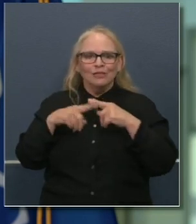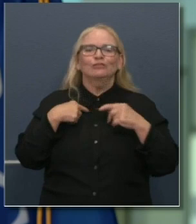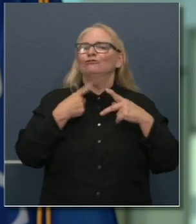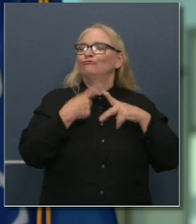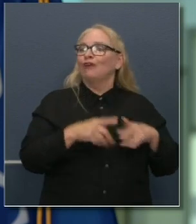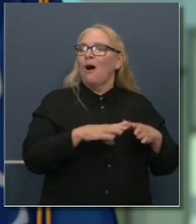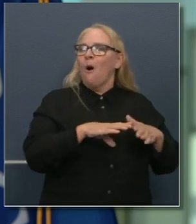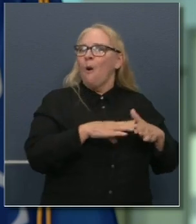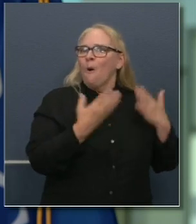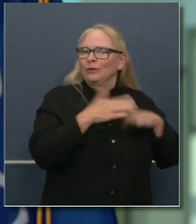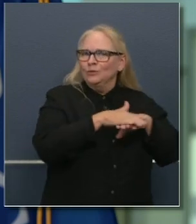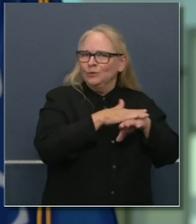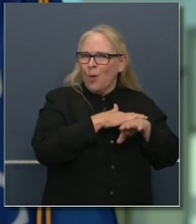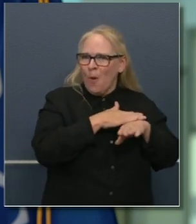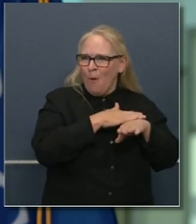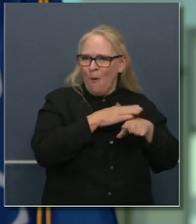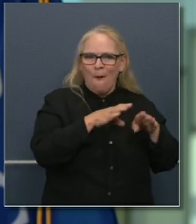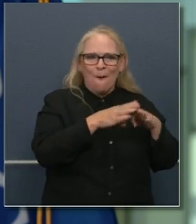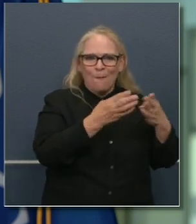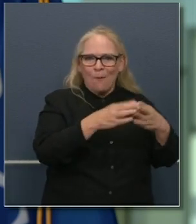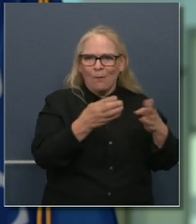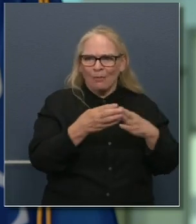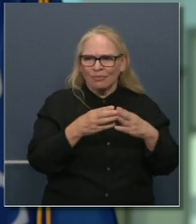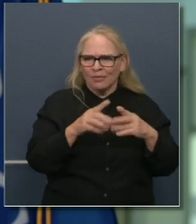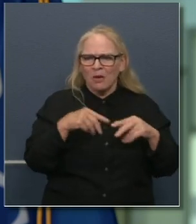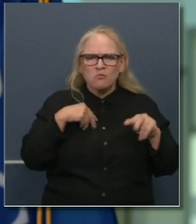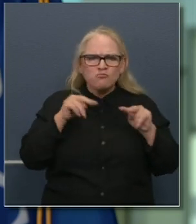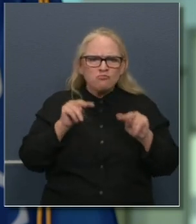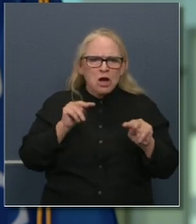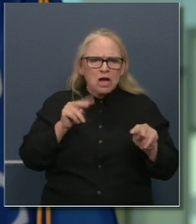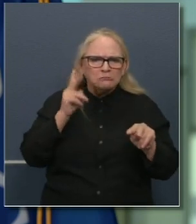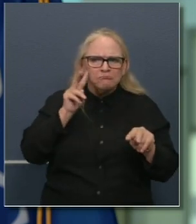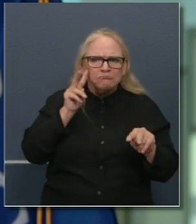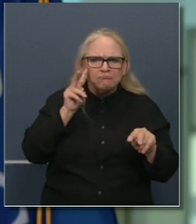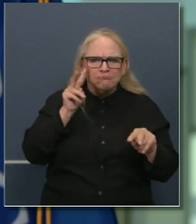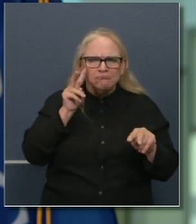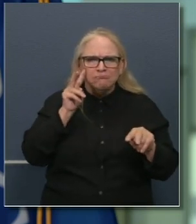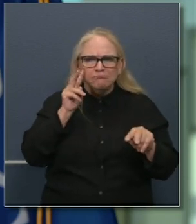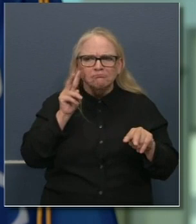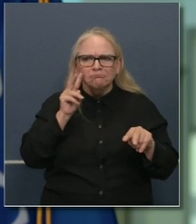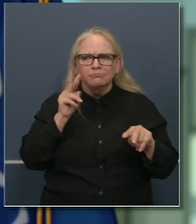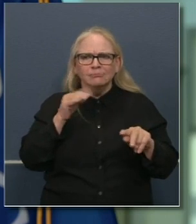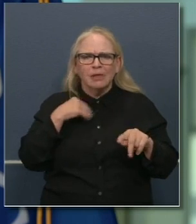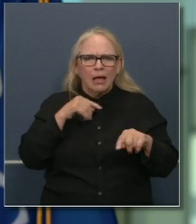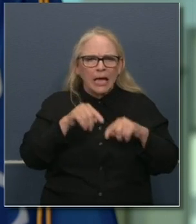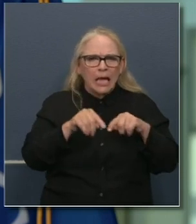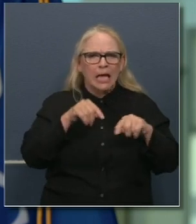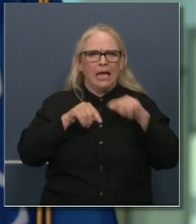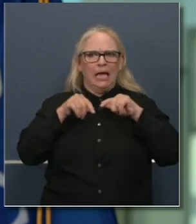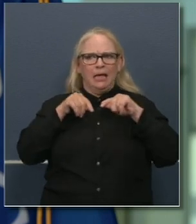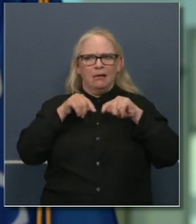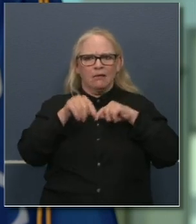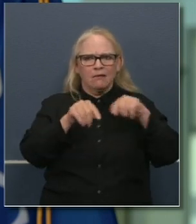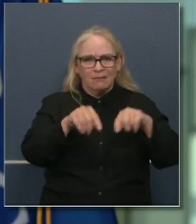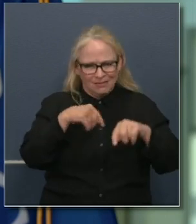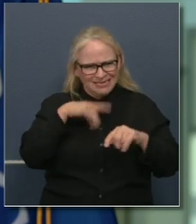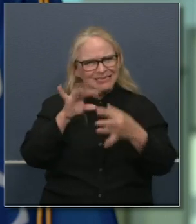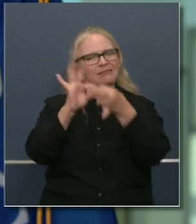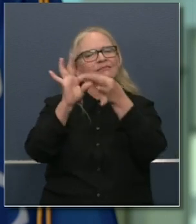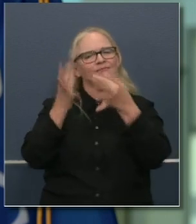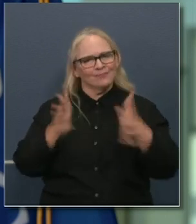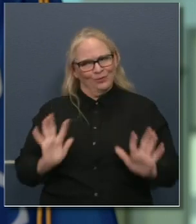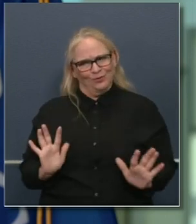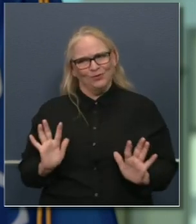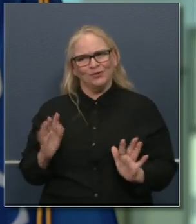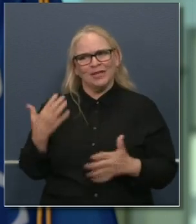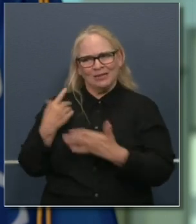now we are trying to tackle that in a very judicious way. We made some modifications earlier in this week, and